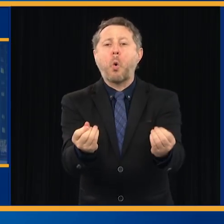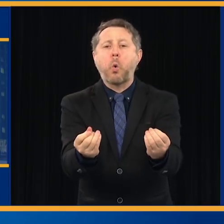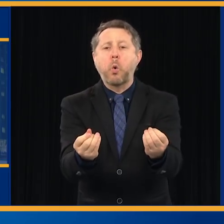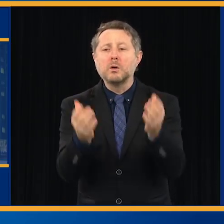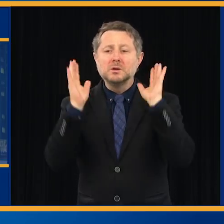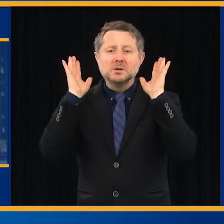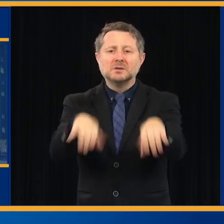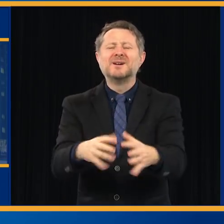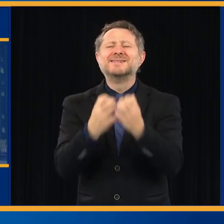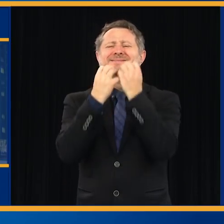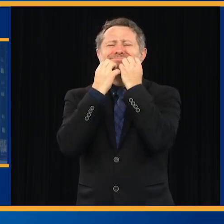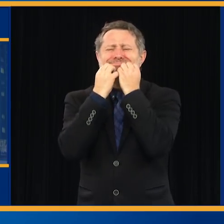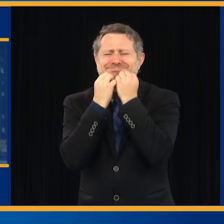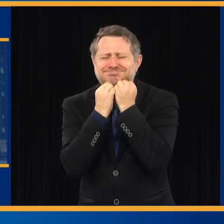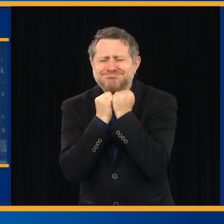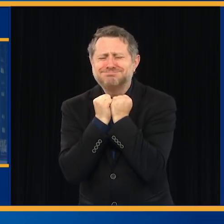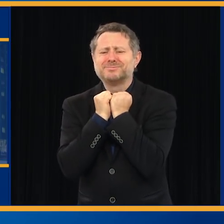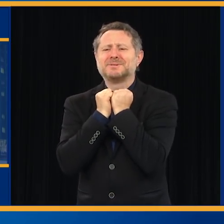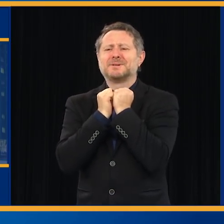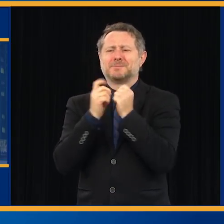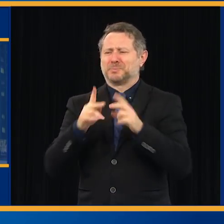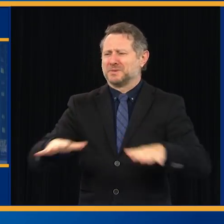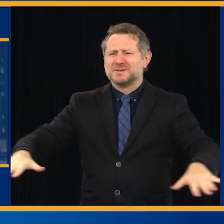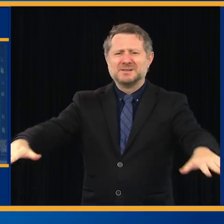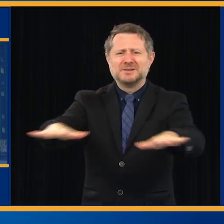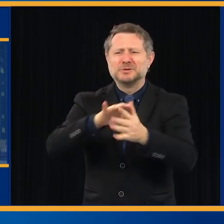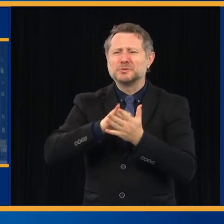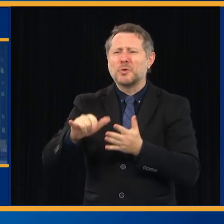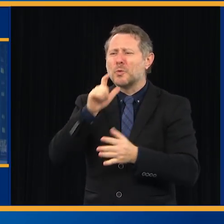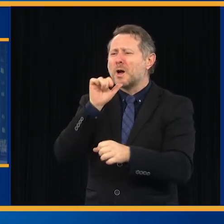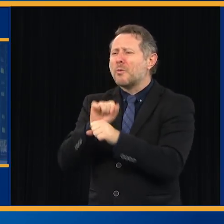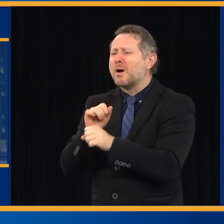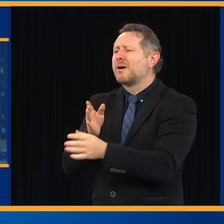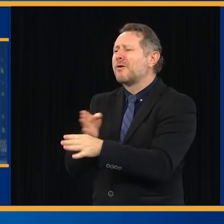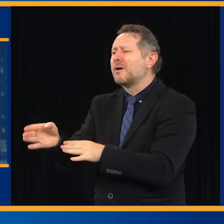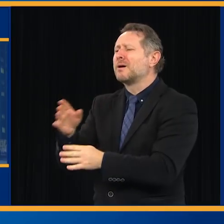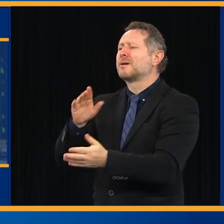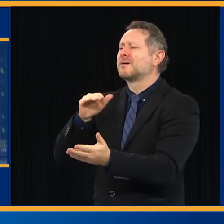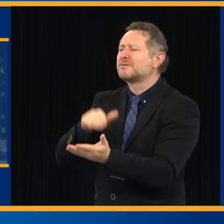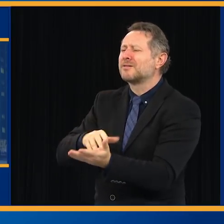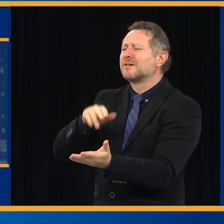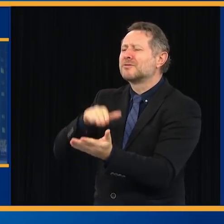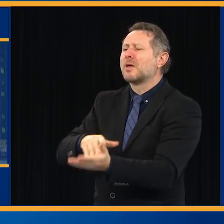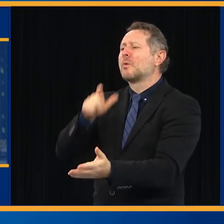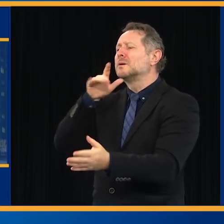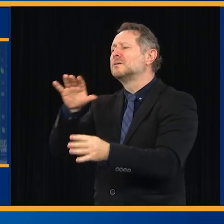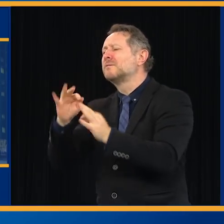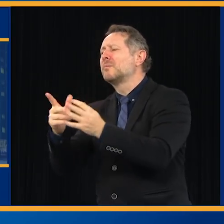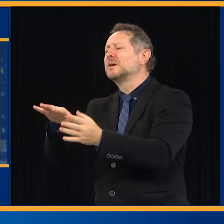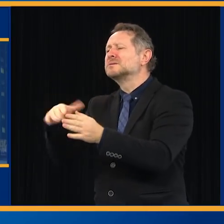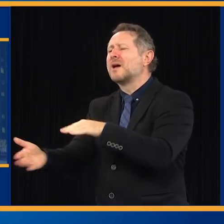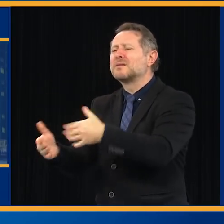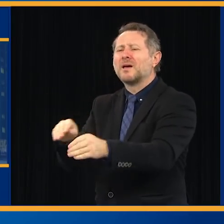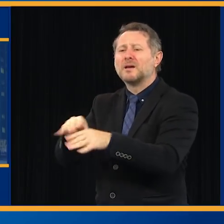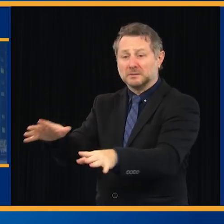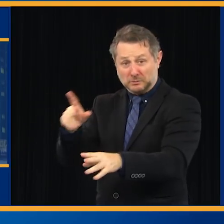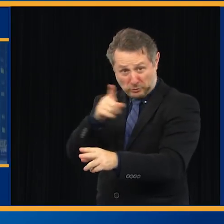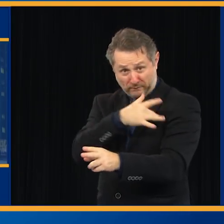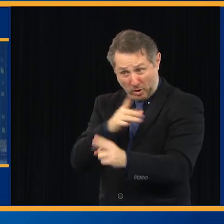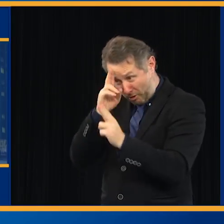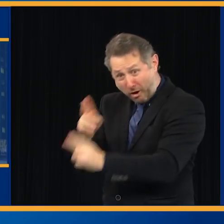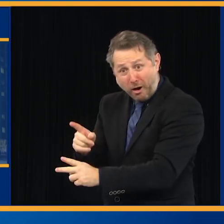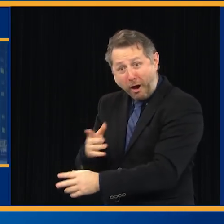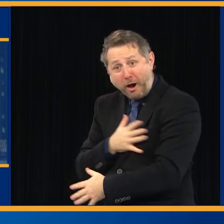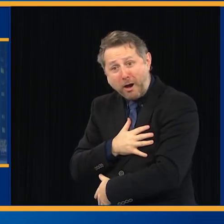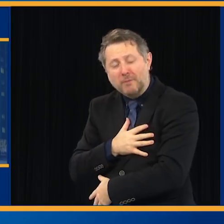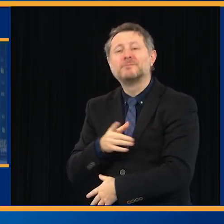healthcare workers and the people who literally gave their lives in some cases for what they did here? Act responsibly.